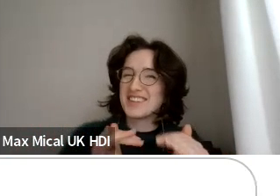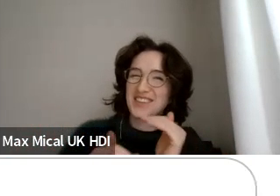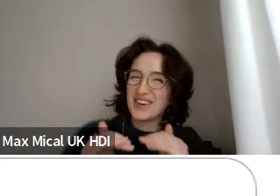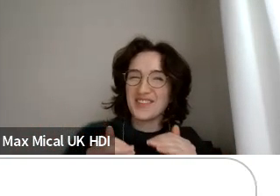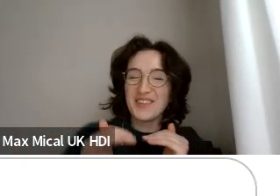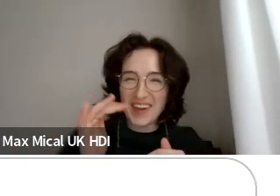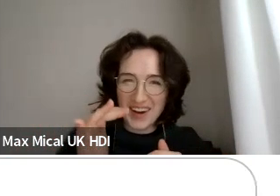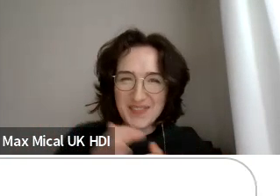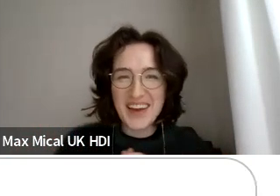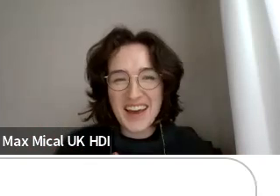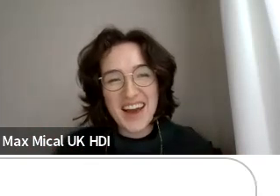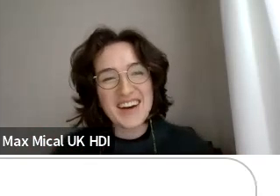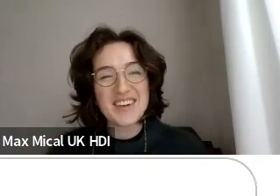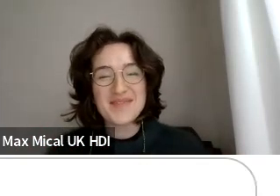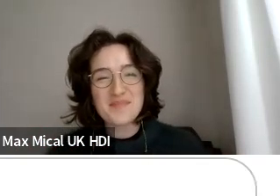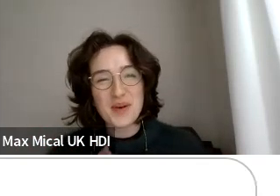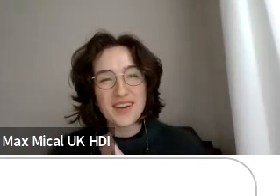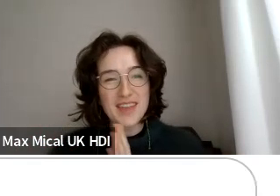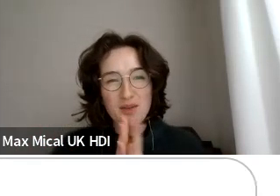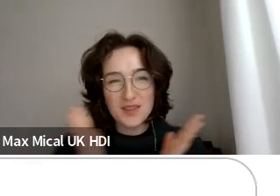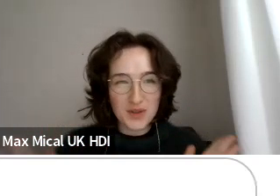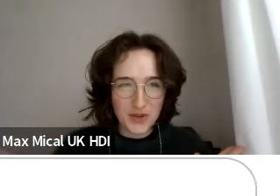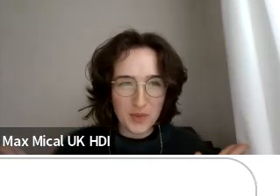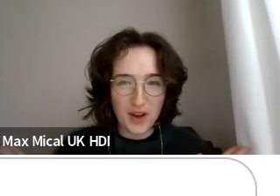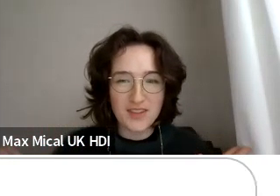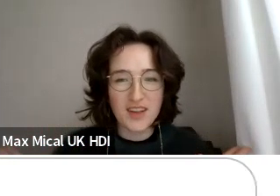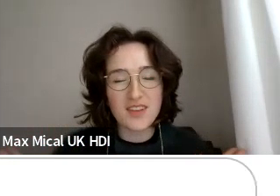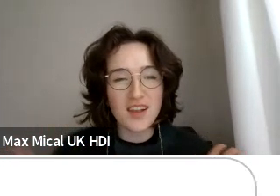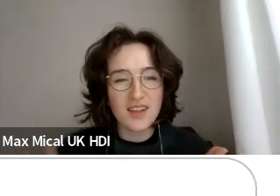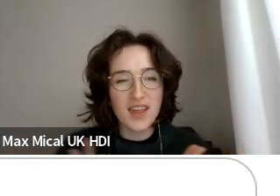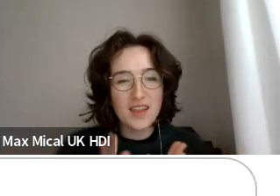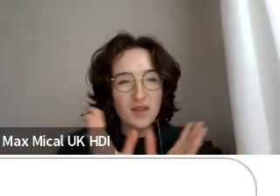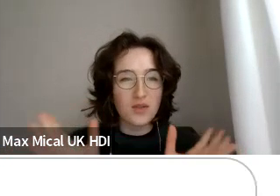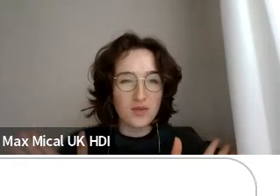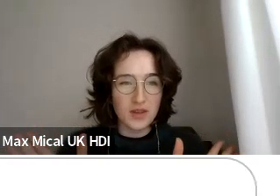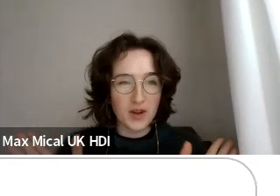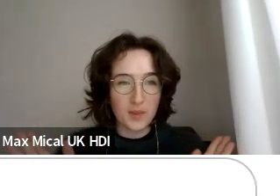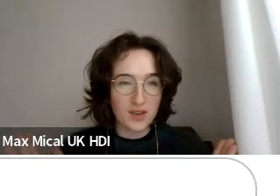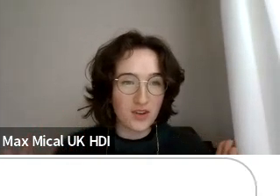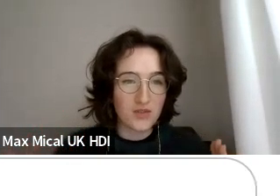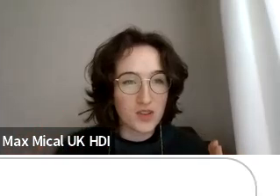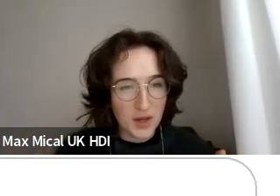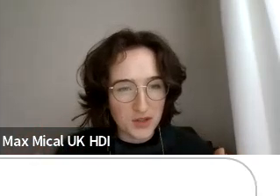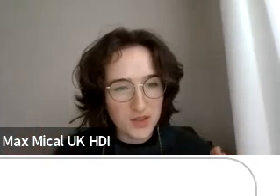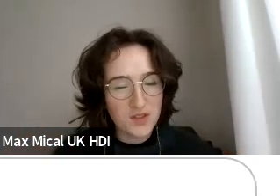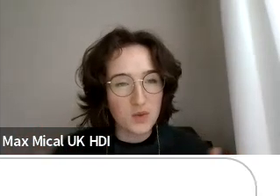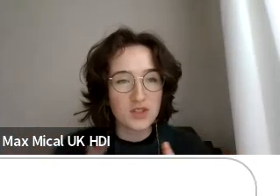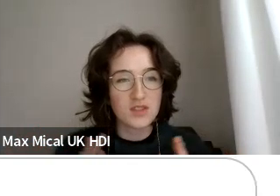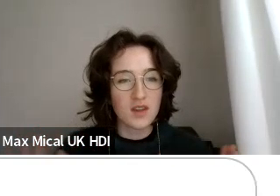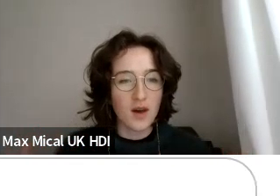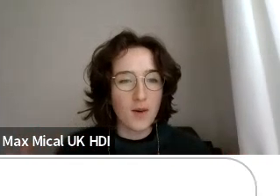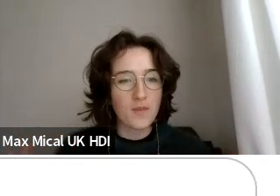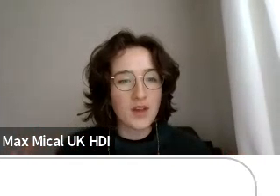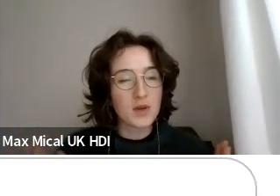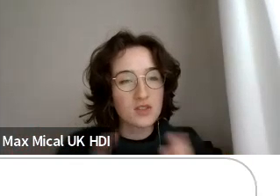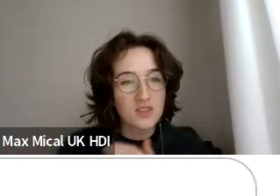quieter because your volume will be up. But that was the referral process. And then the fun part starts for the specialist, which